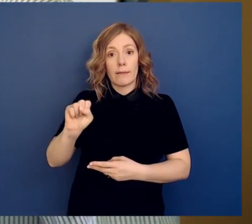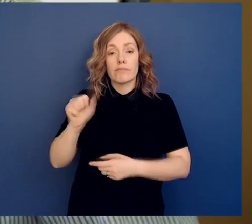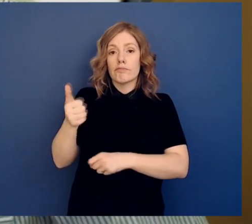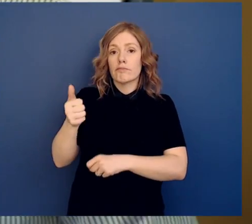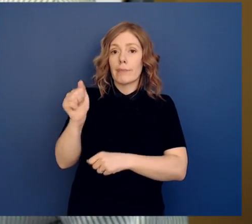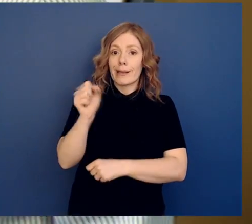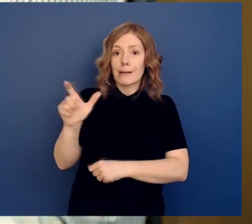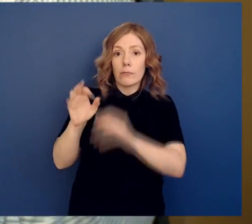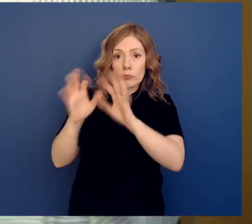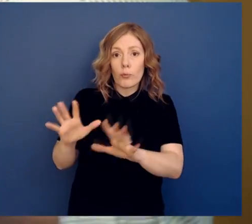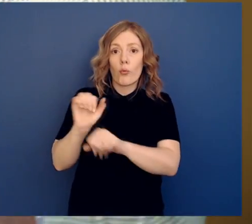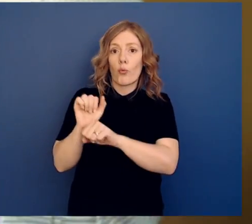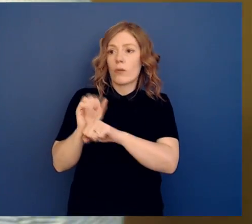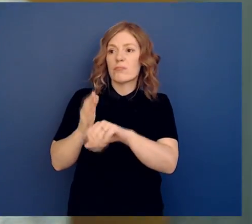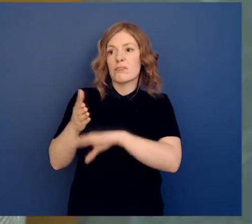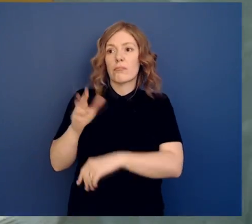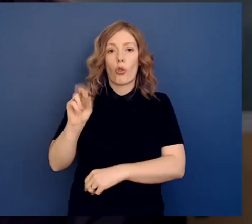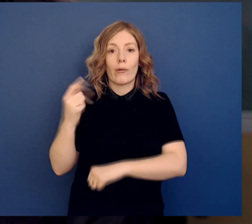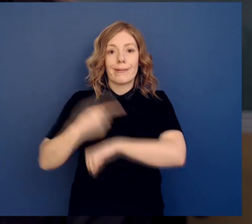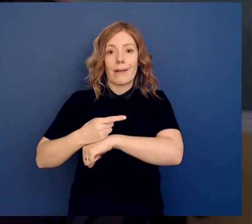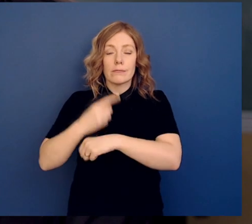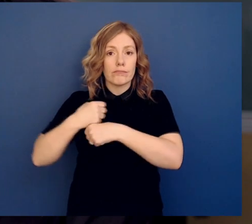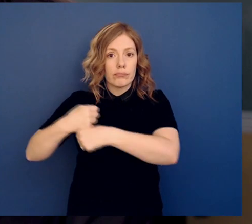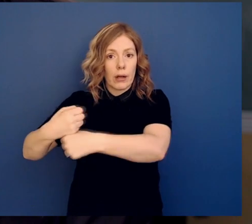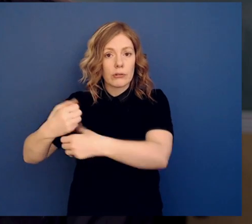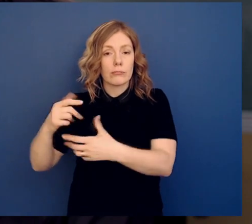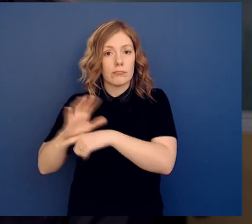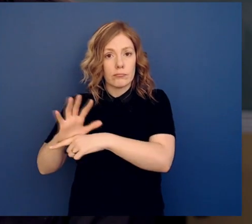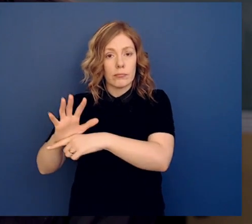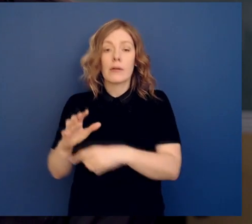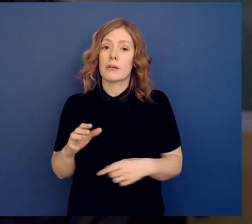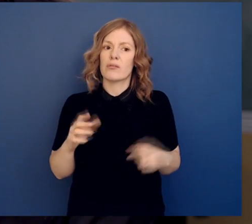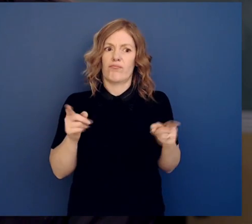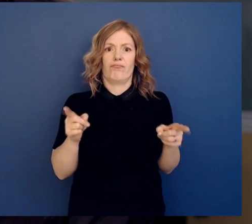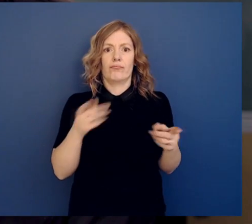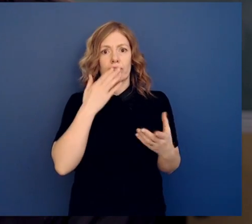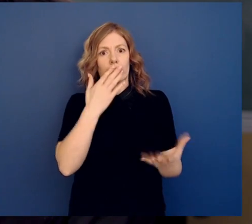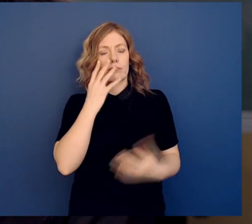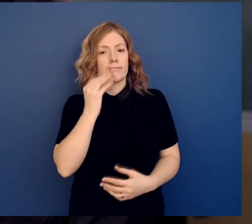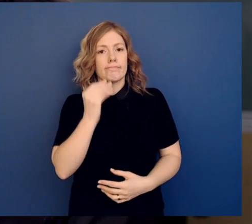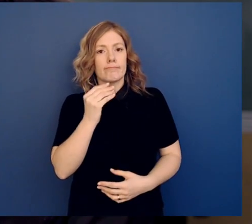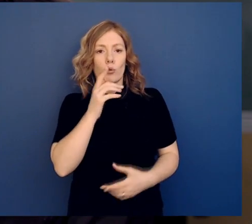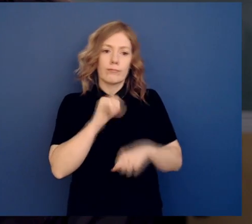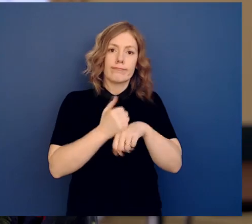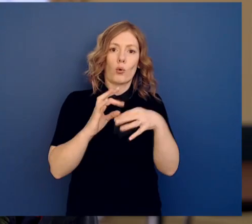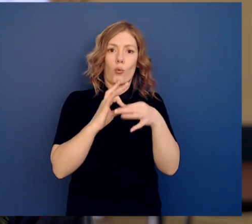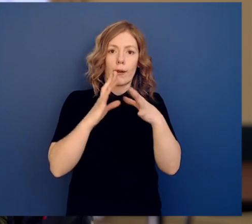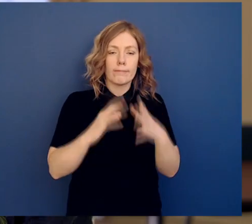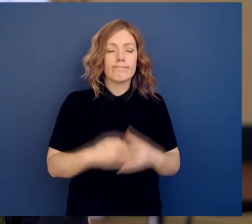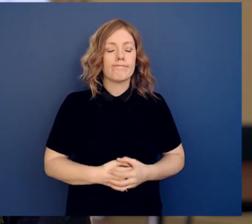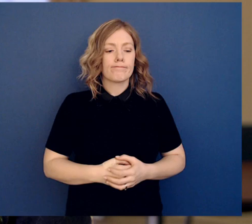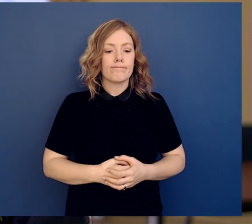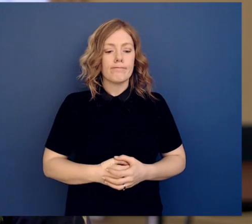interpreter that has worked over 30 days within production. So we have two very experienced people coordinating and conducting this training.